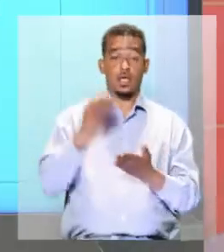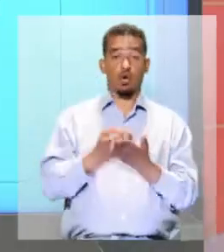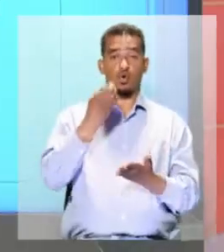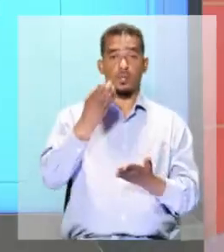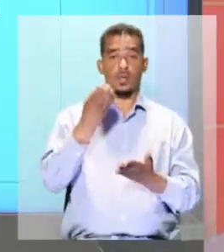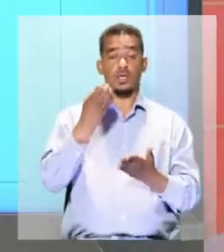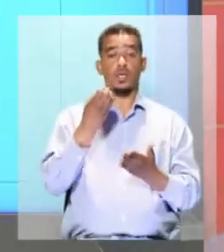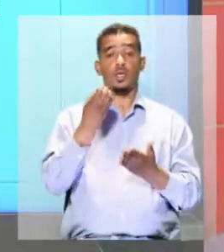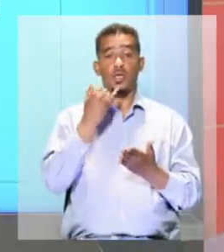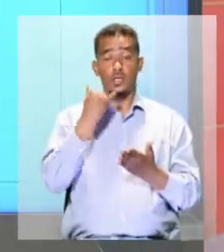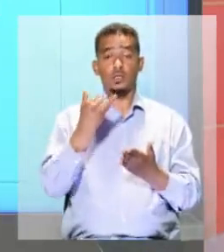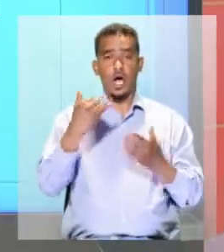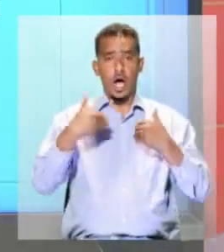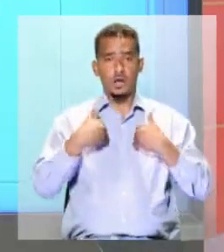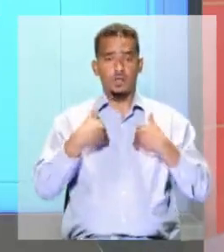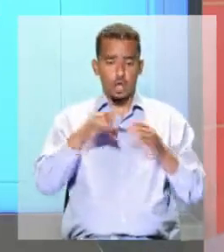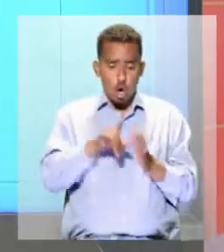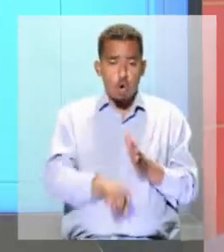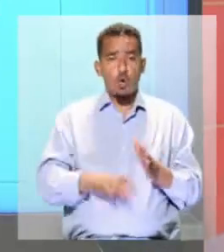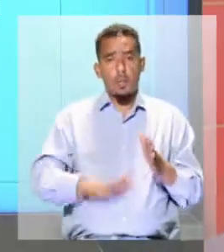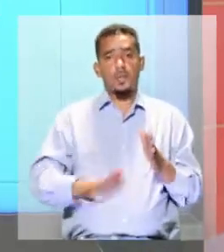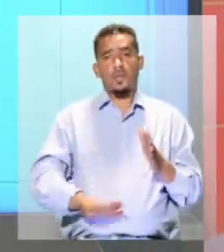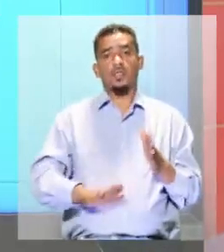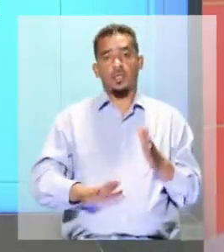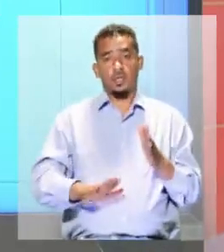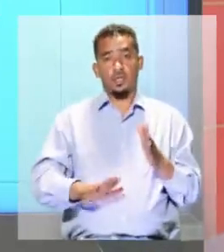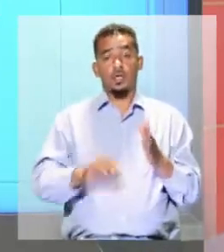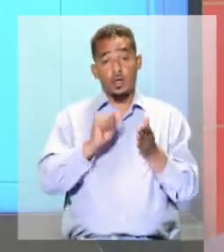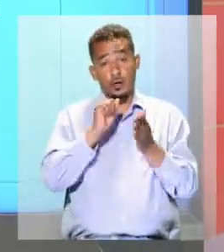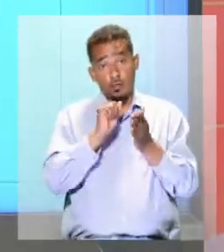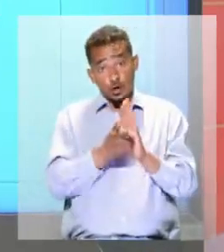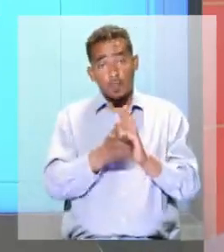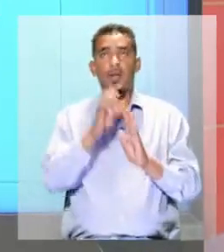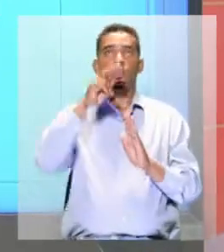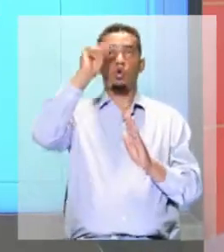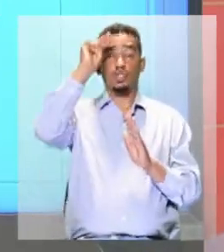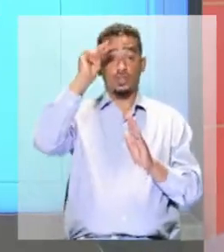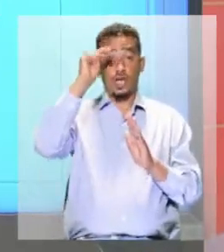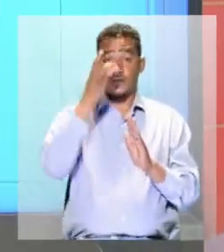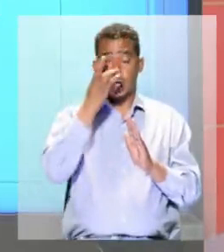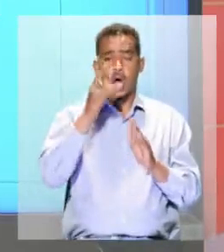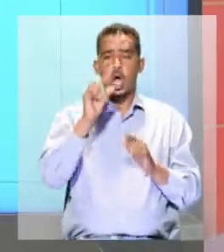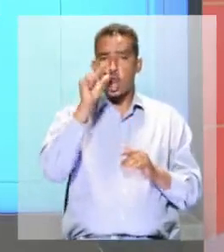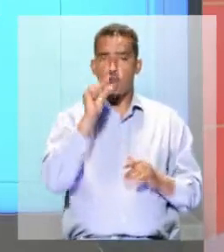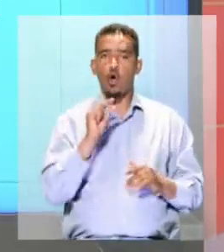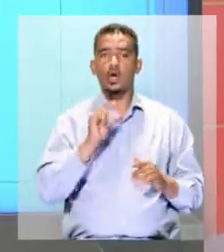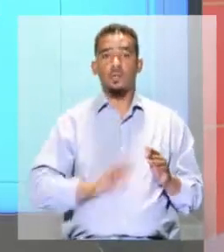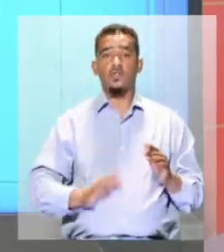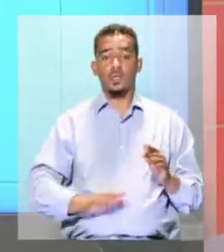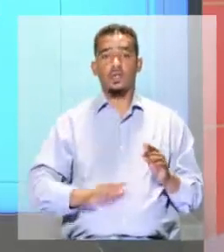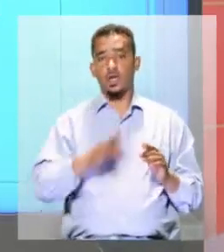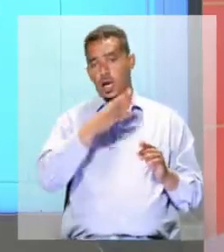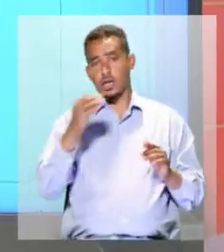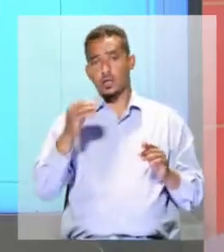economic progress are likely to have low rate of fertility. For example, North Africa has low fertility rates and it